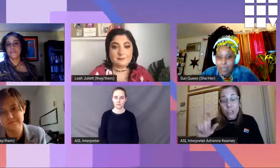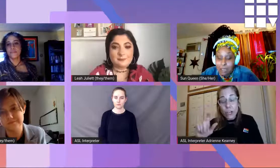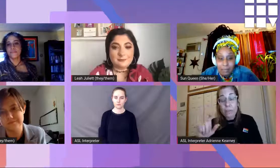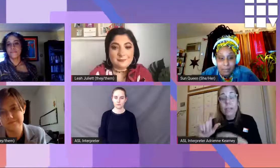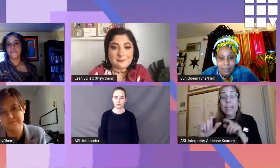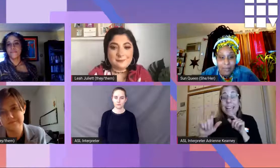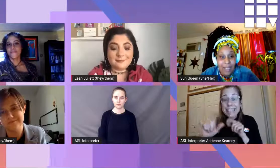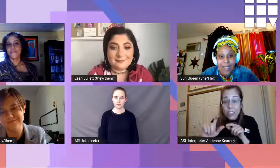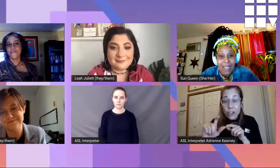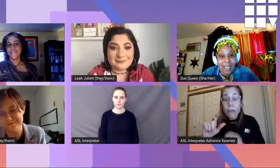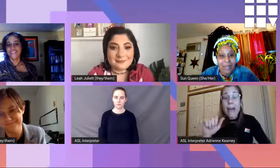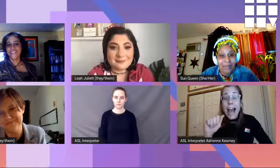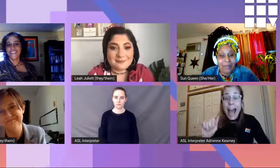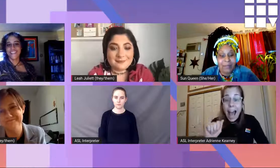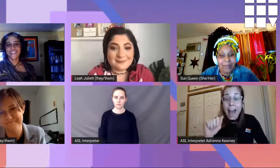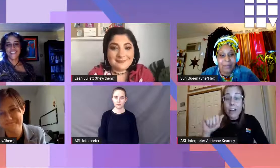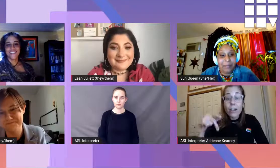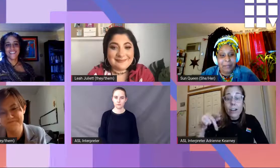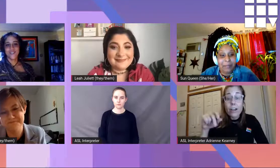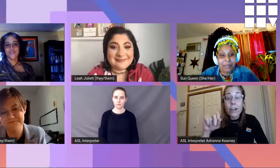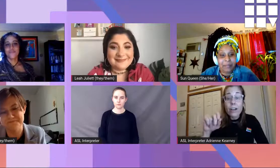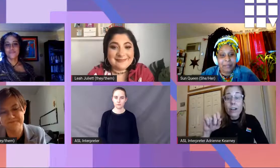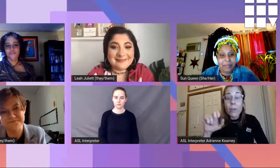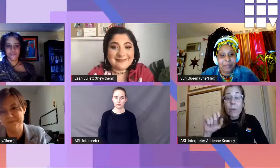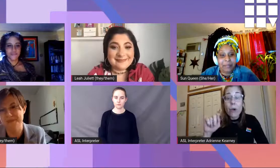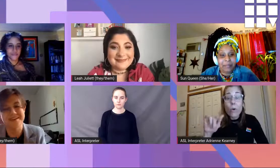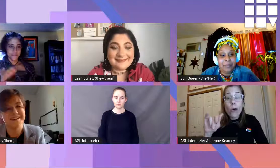Poetic Sun. And thank you.